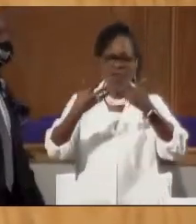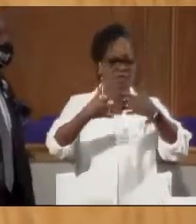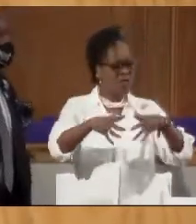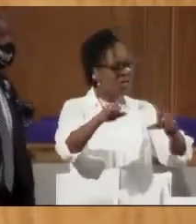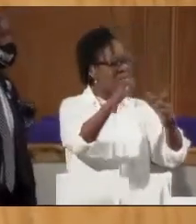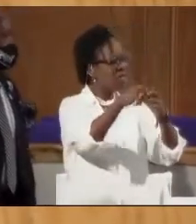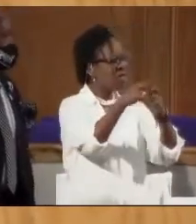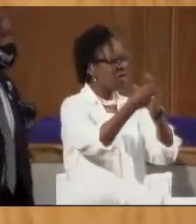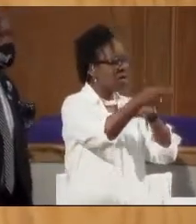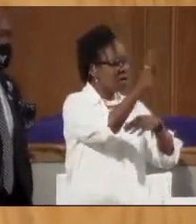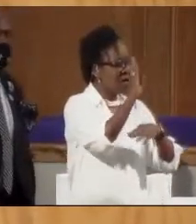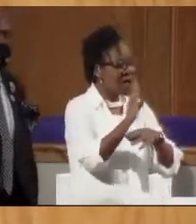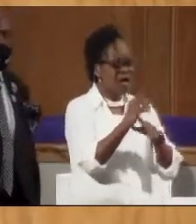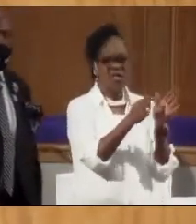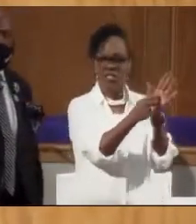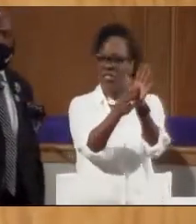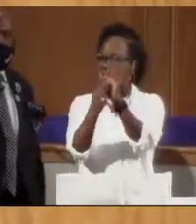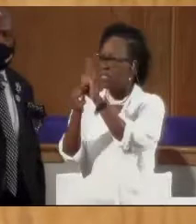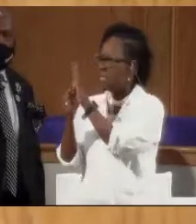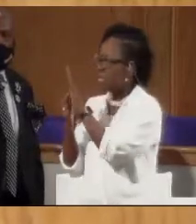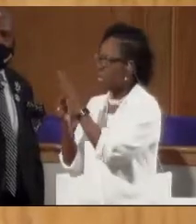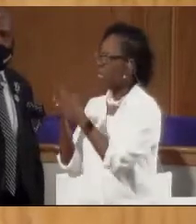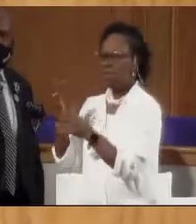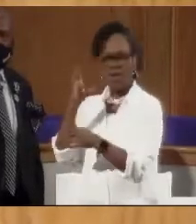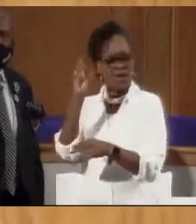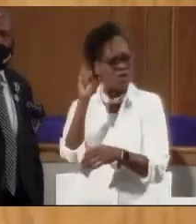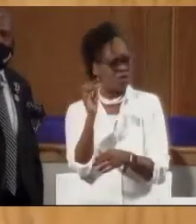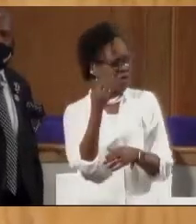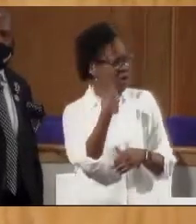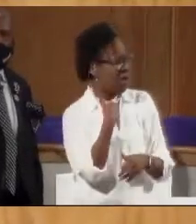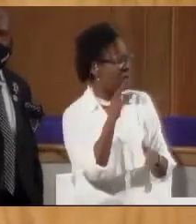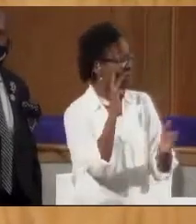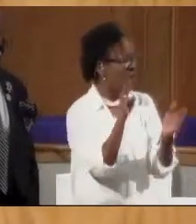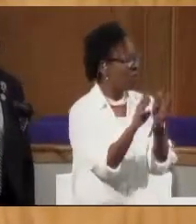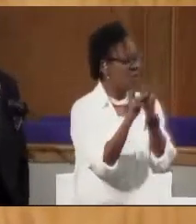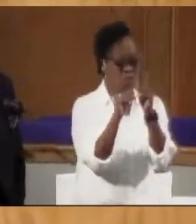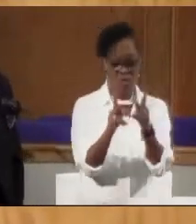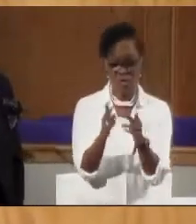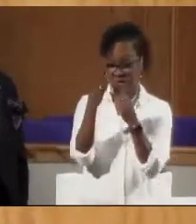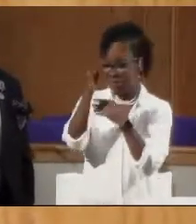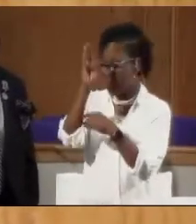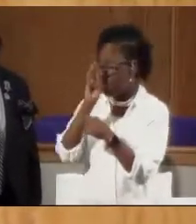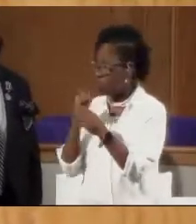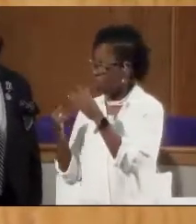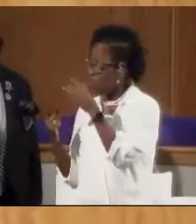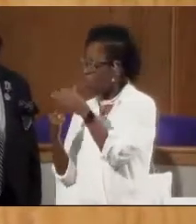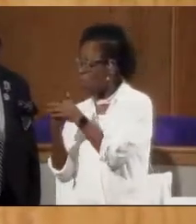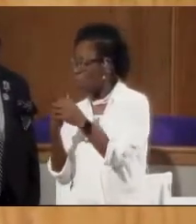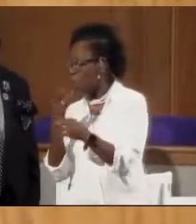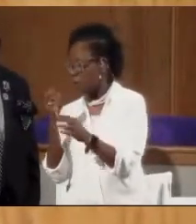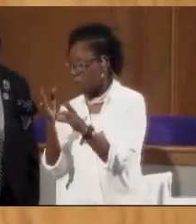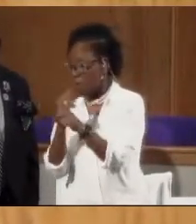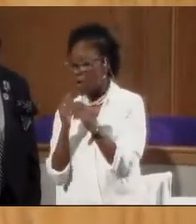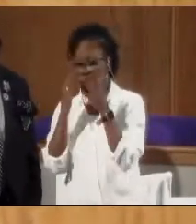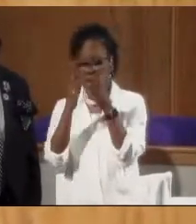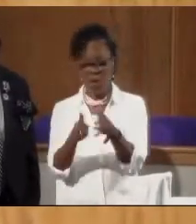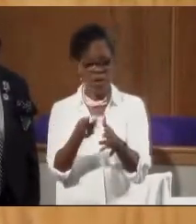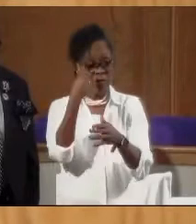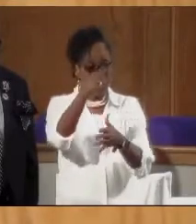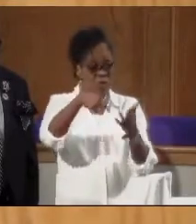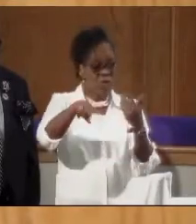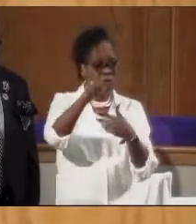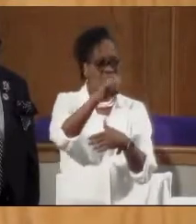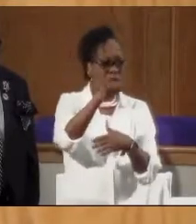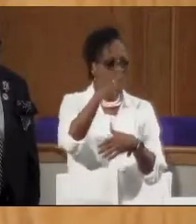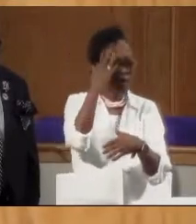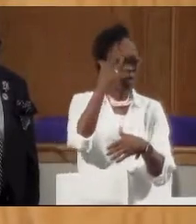showed up? Do I have a witness? He showed up and he made a way for you. That's